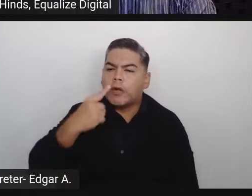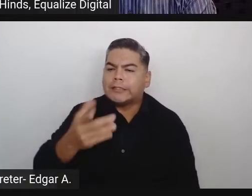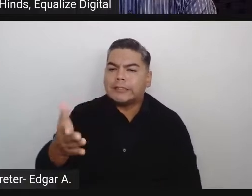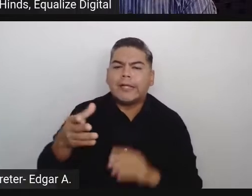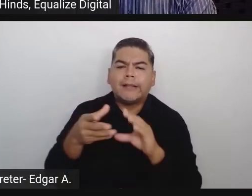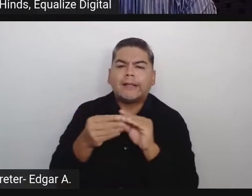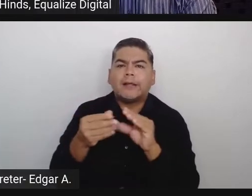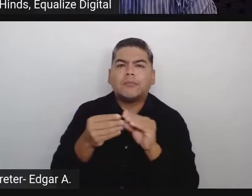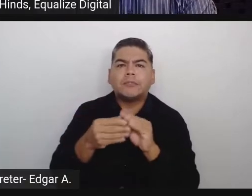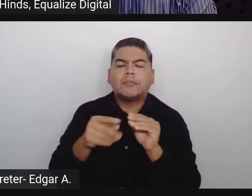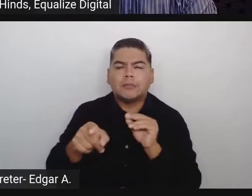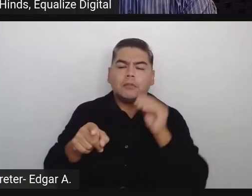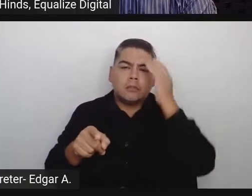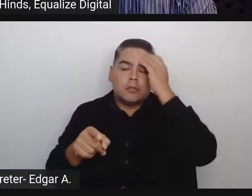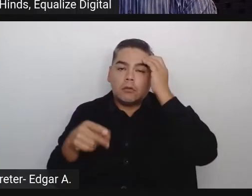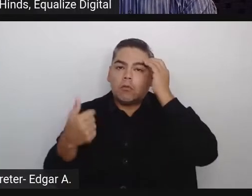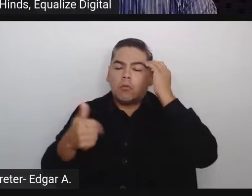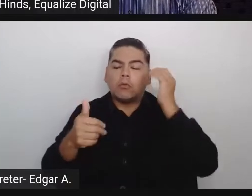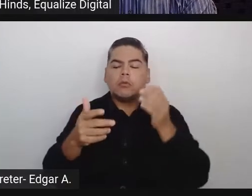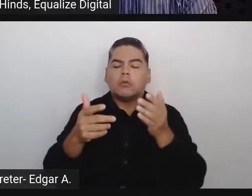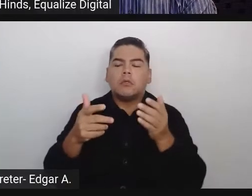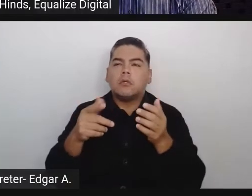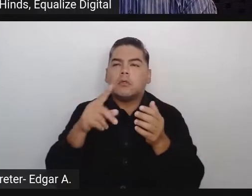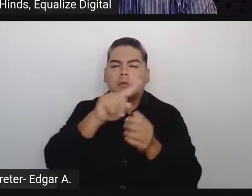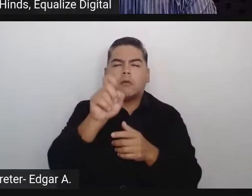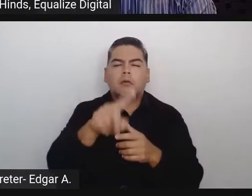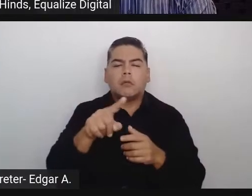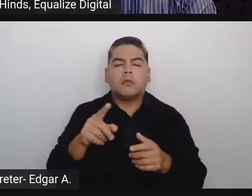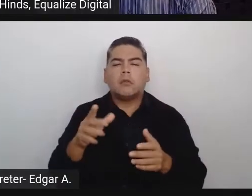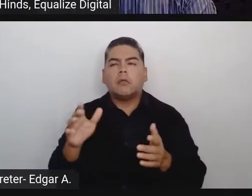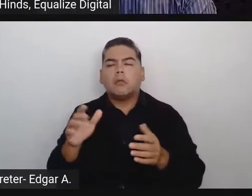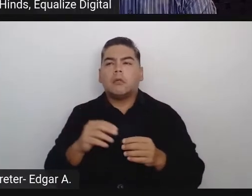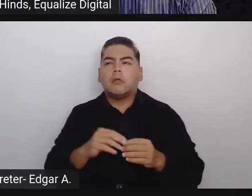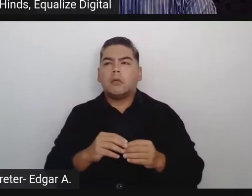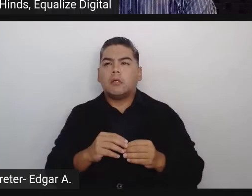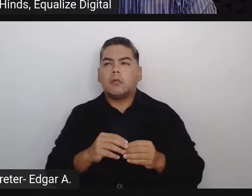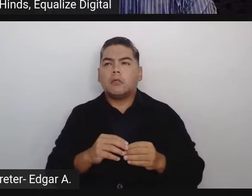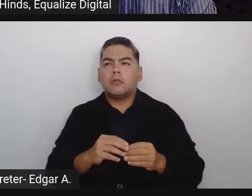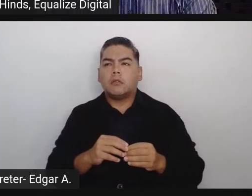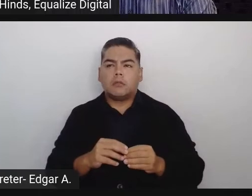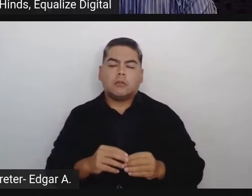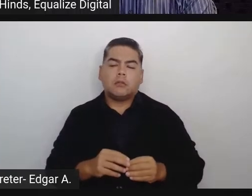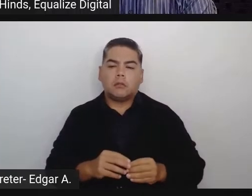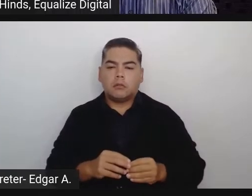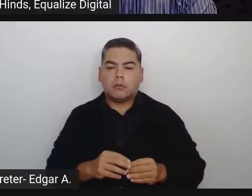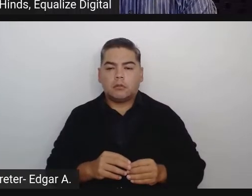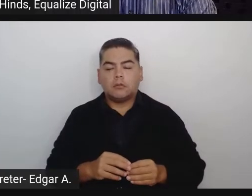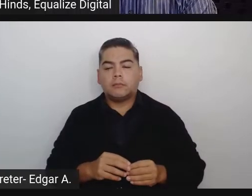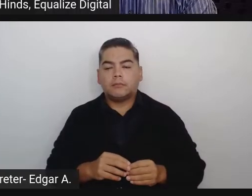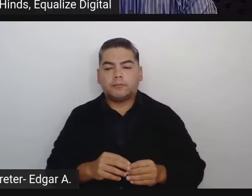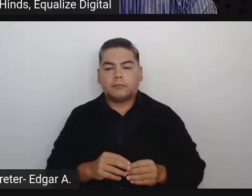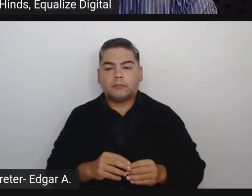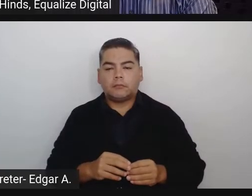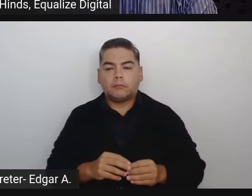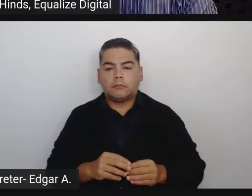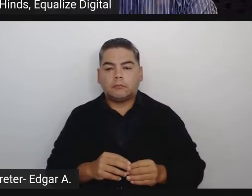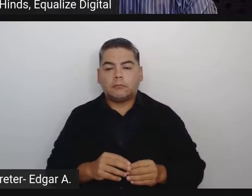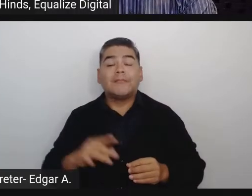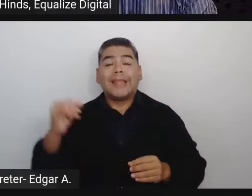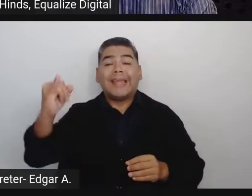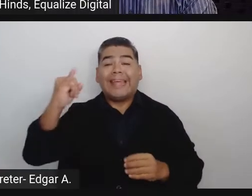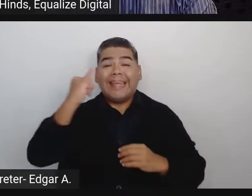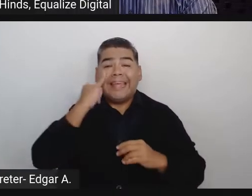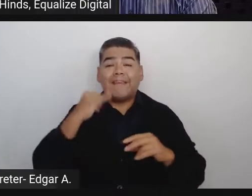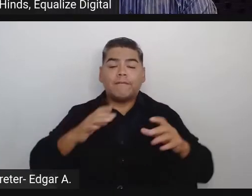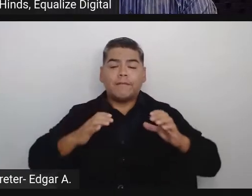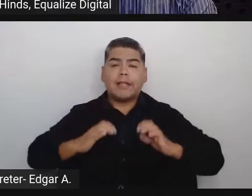the idea that if a client has major accessibility problems on